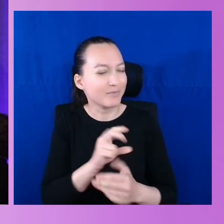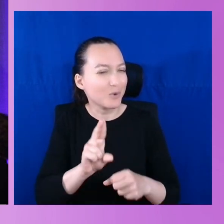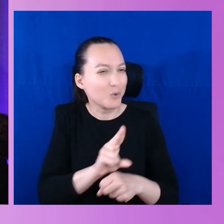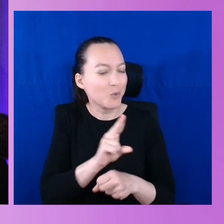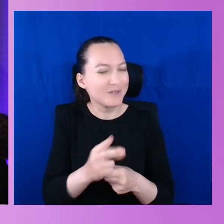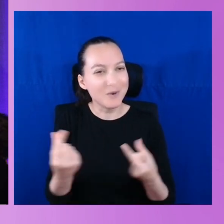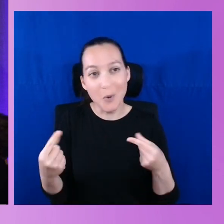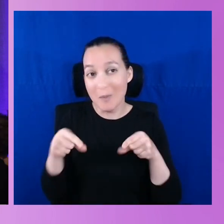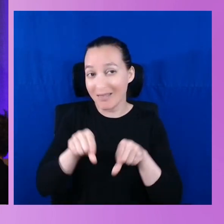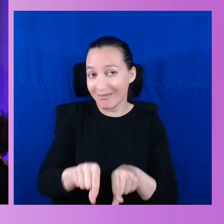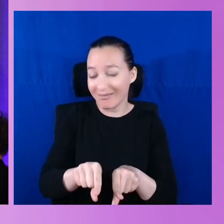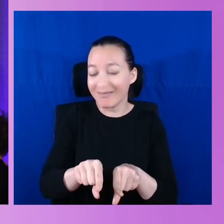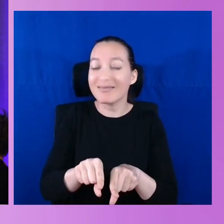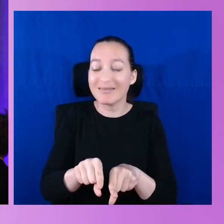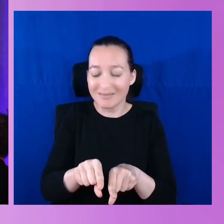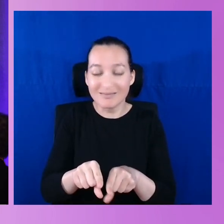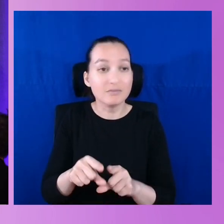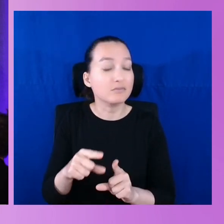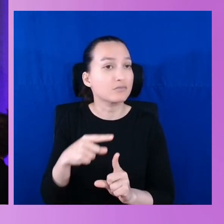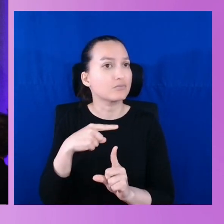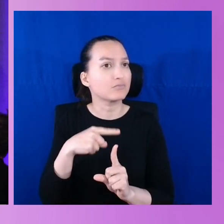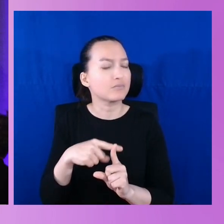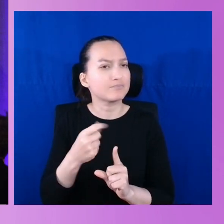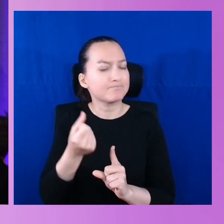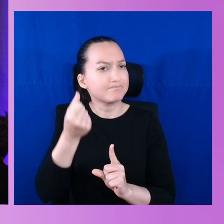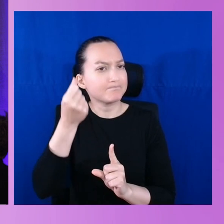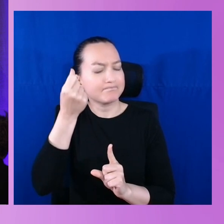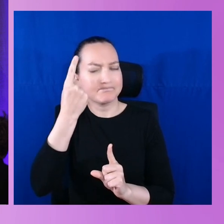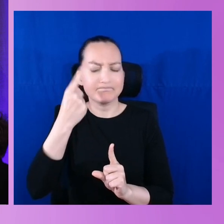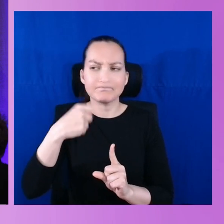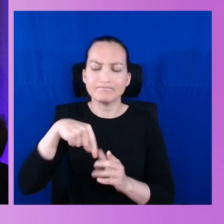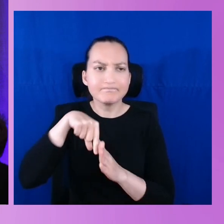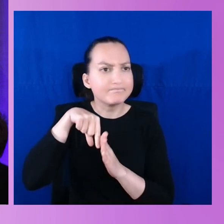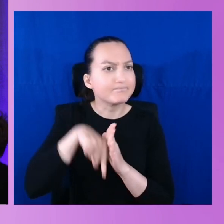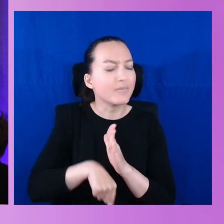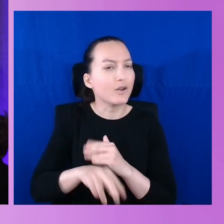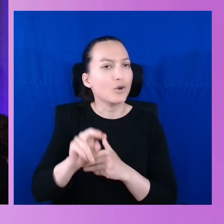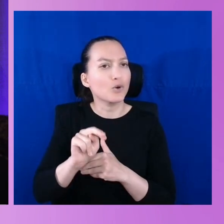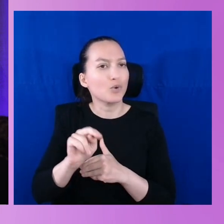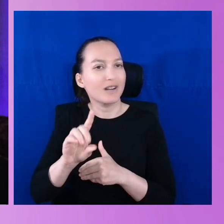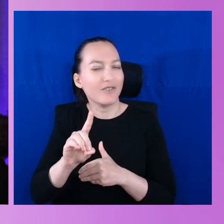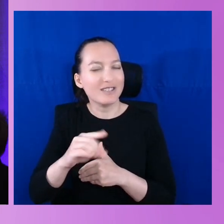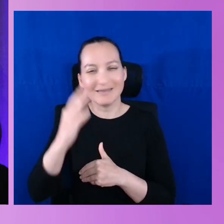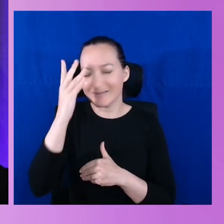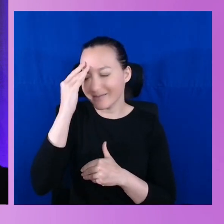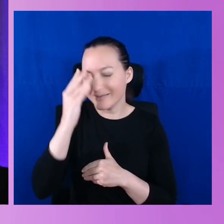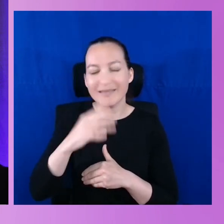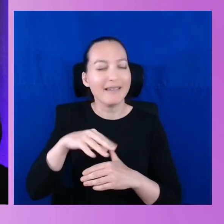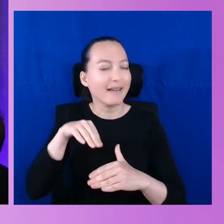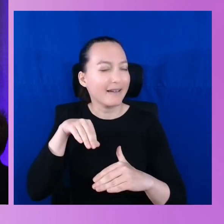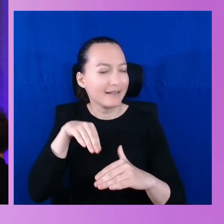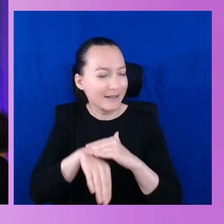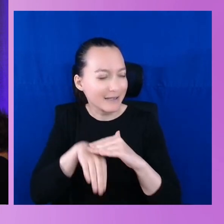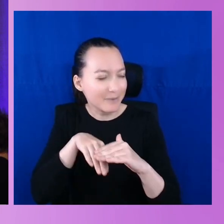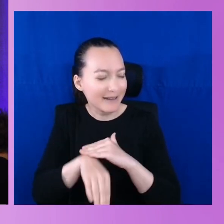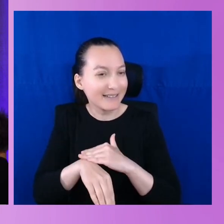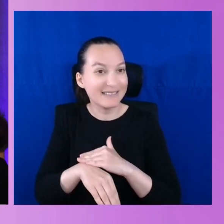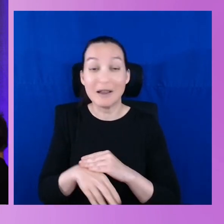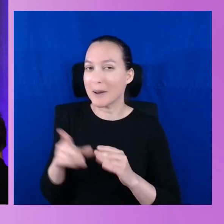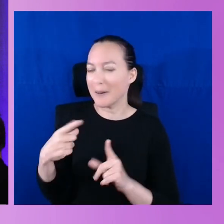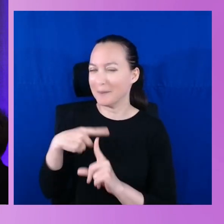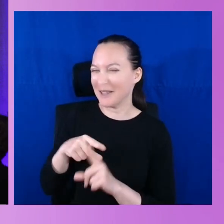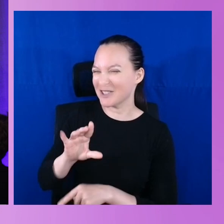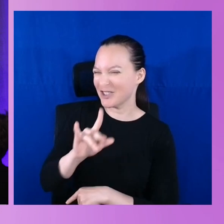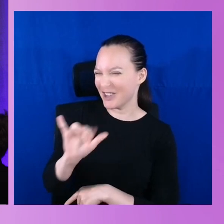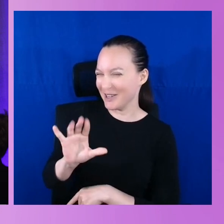Copilot, as well as deepen your understanding into neurodiversity and accessibility, and definitely Jenny's training, or